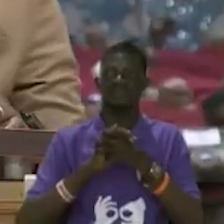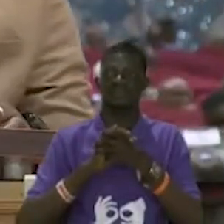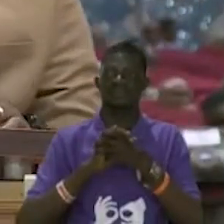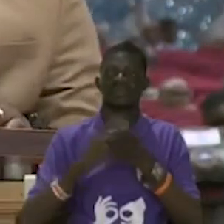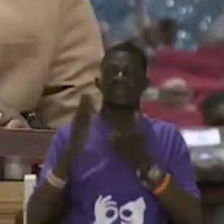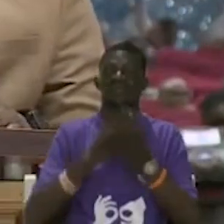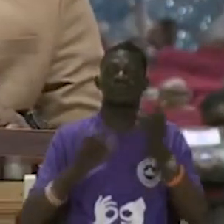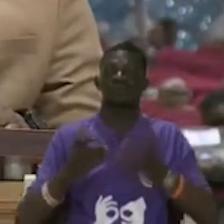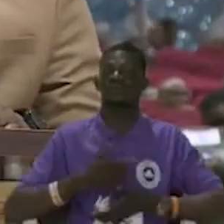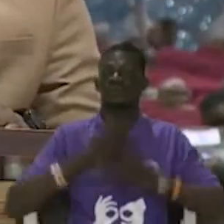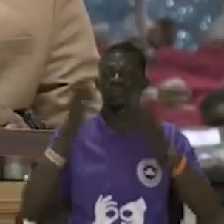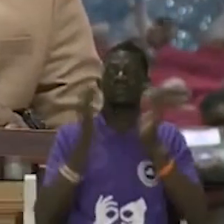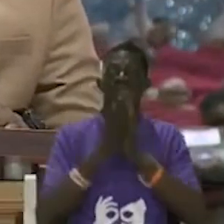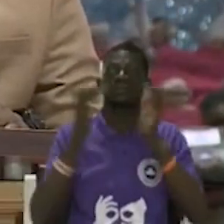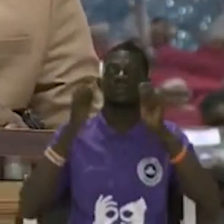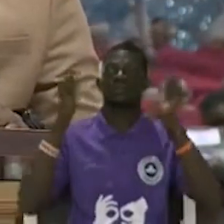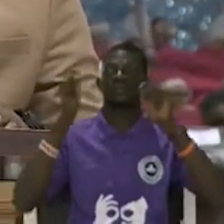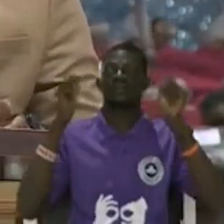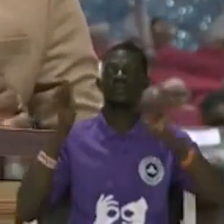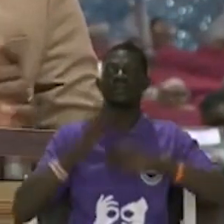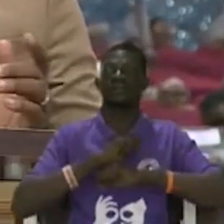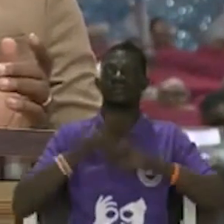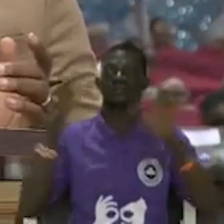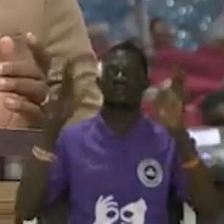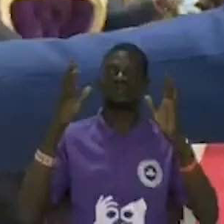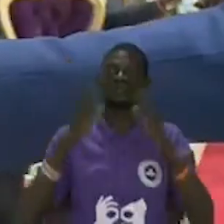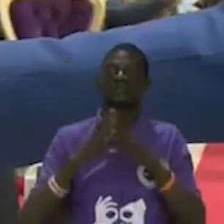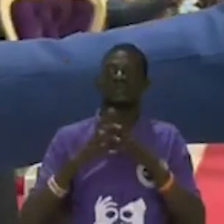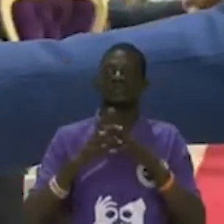Someone shout hallelujah.